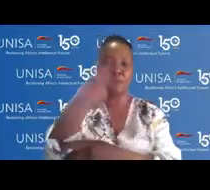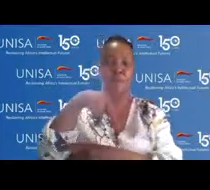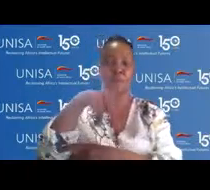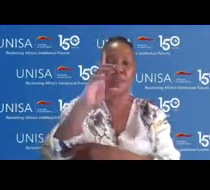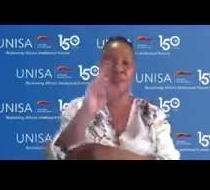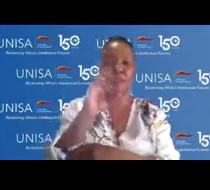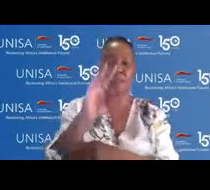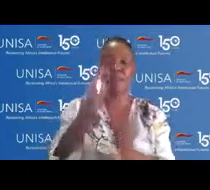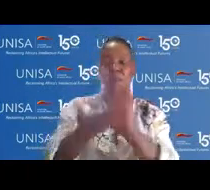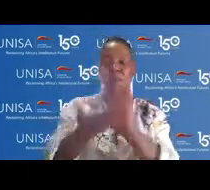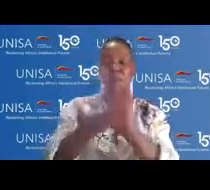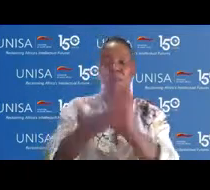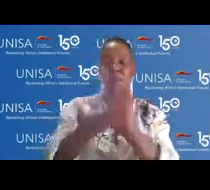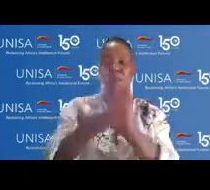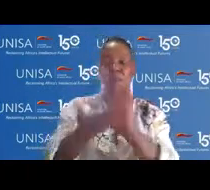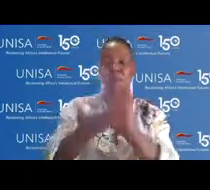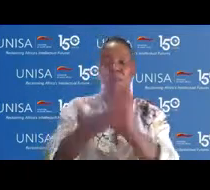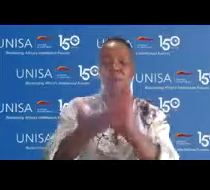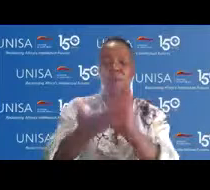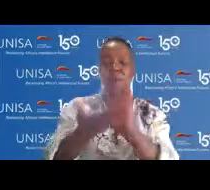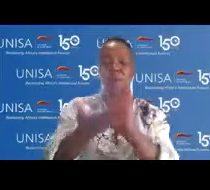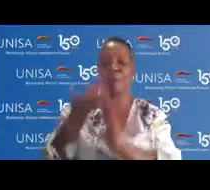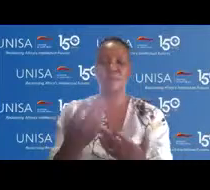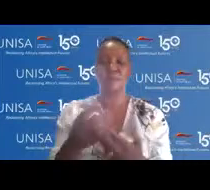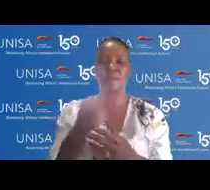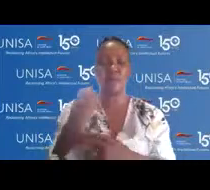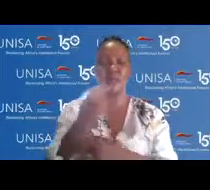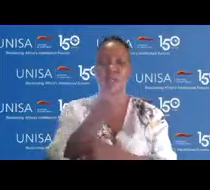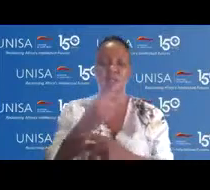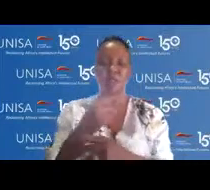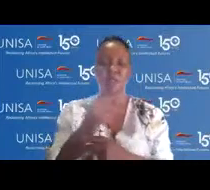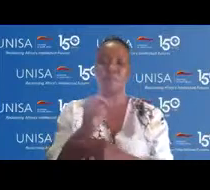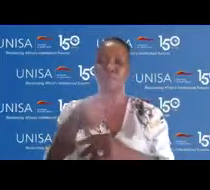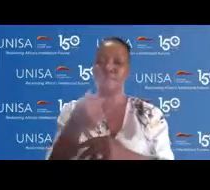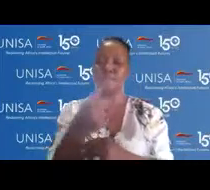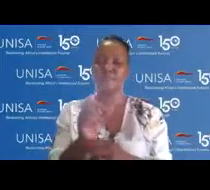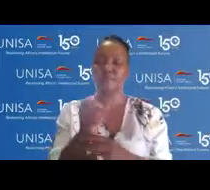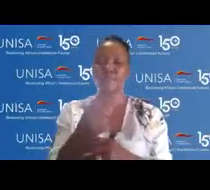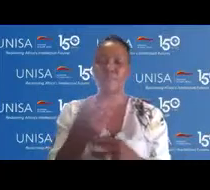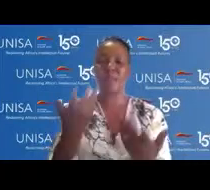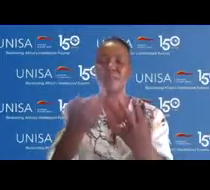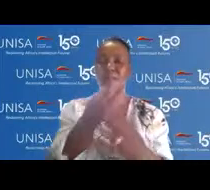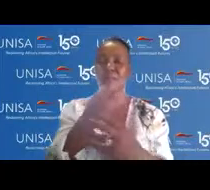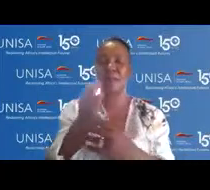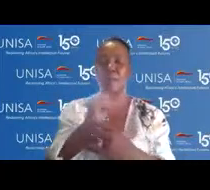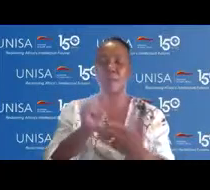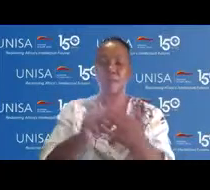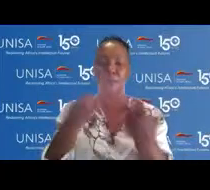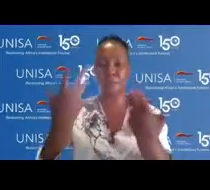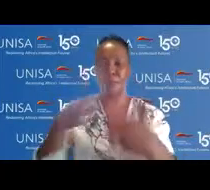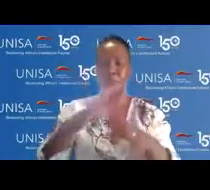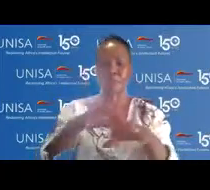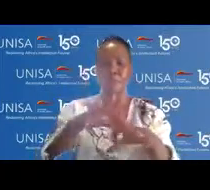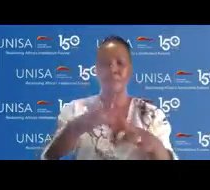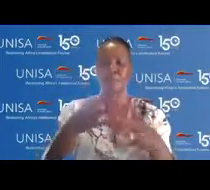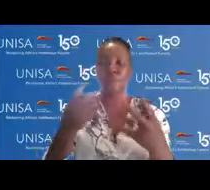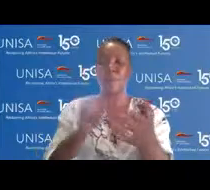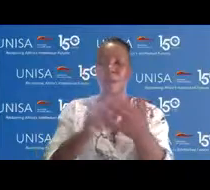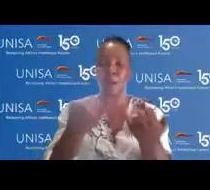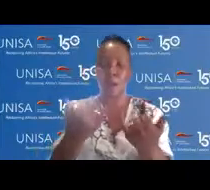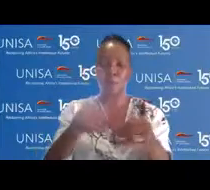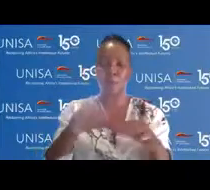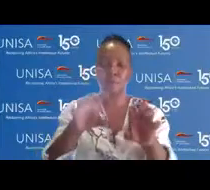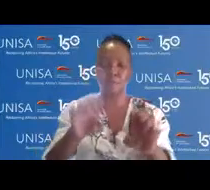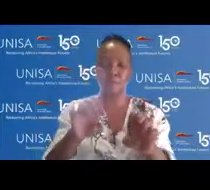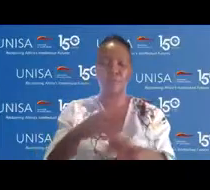PDF. And what's very nice about this is, so say you've written now your exam. You remember you must upload on the